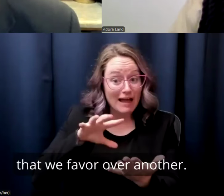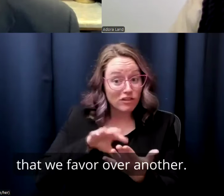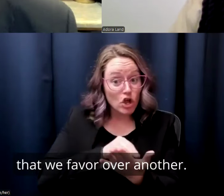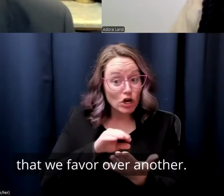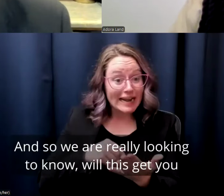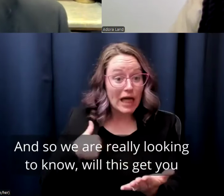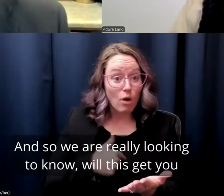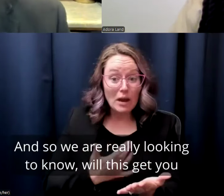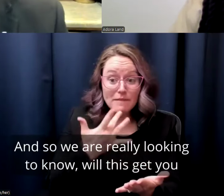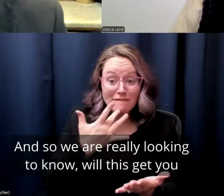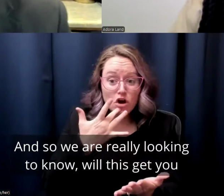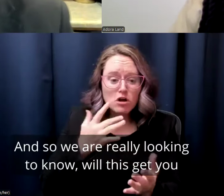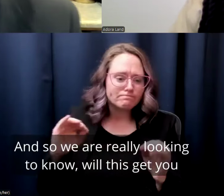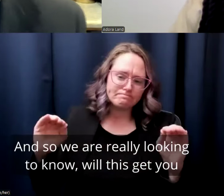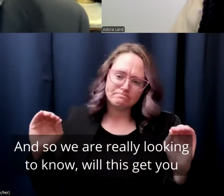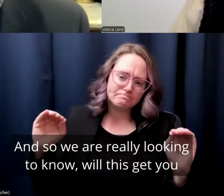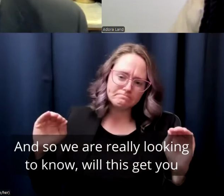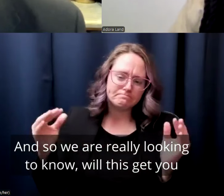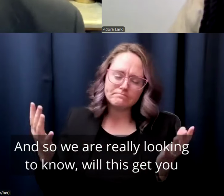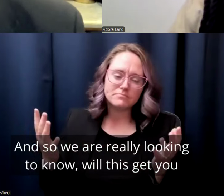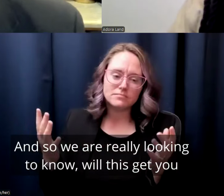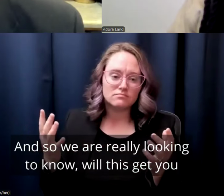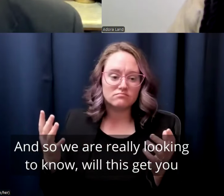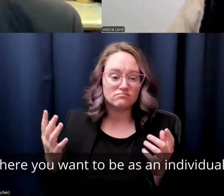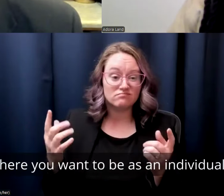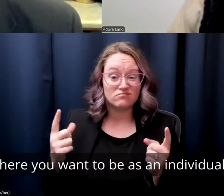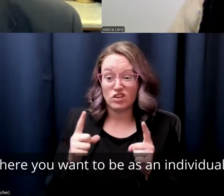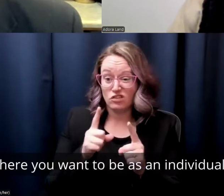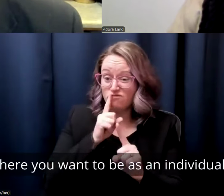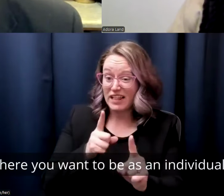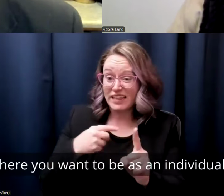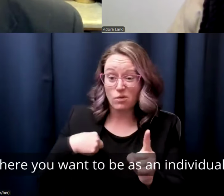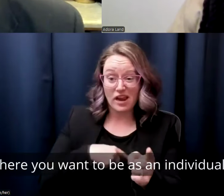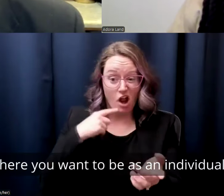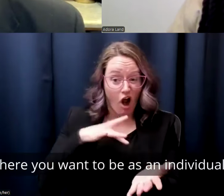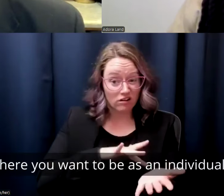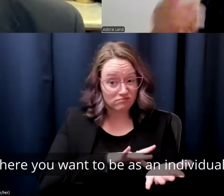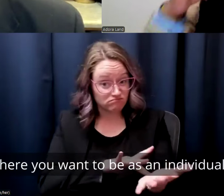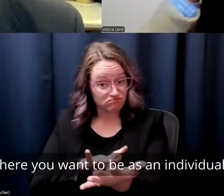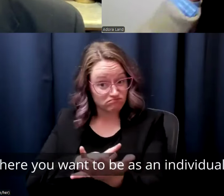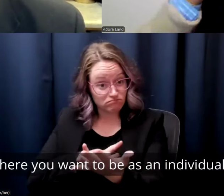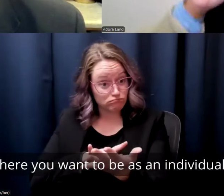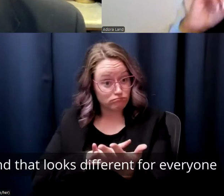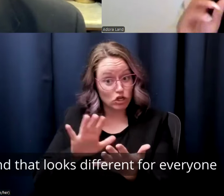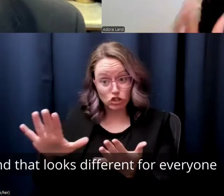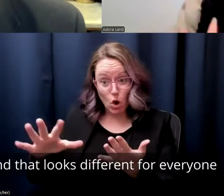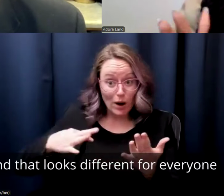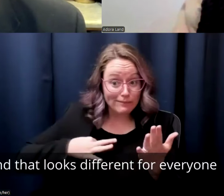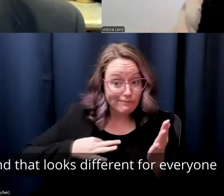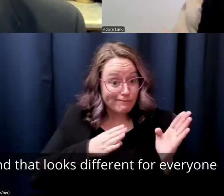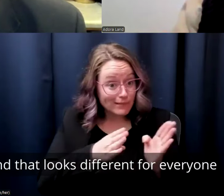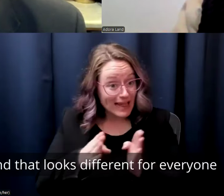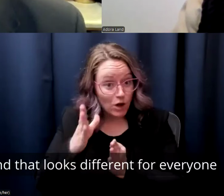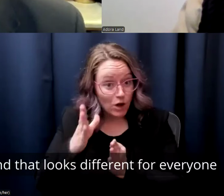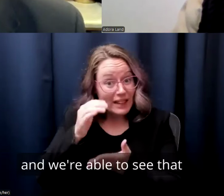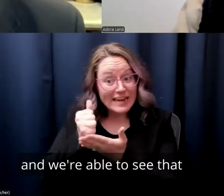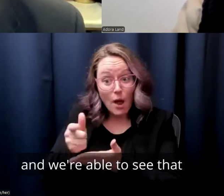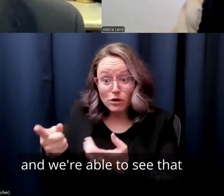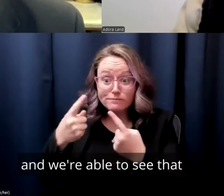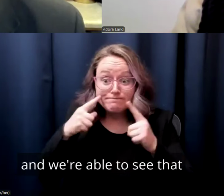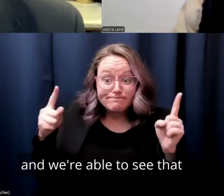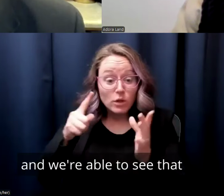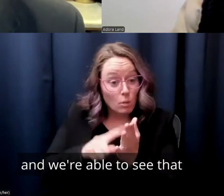over another. And so we are really looking to know, will this get you to where you want to be as an individual? And that looks different for everyone.